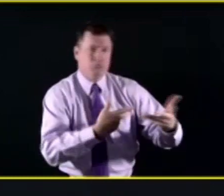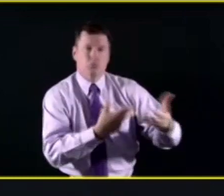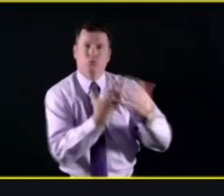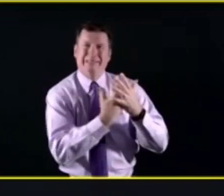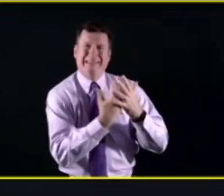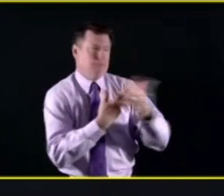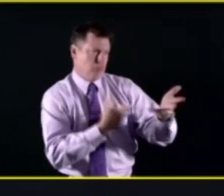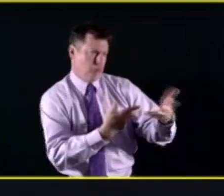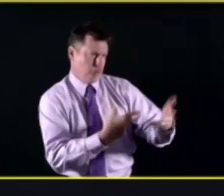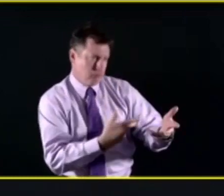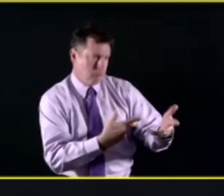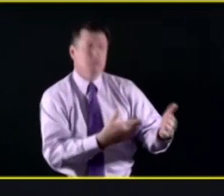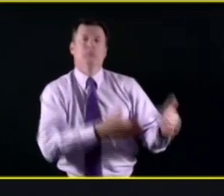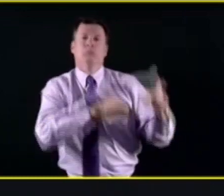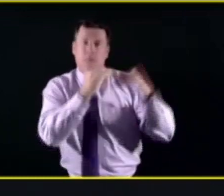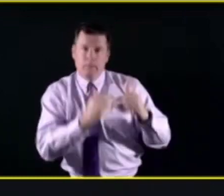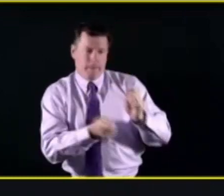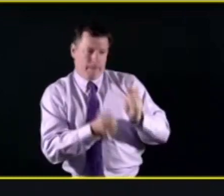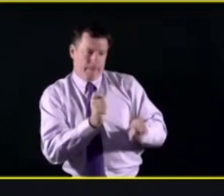No, I'm good.